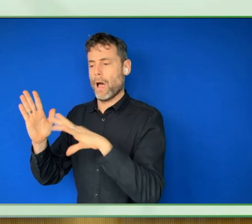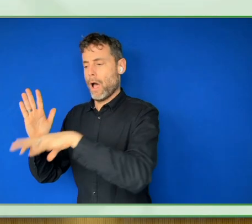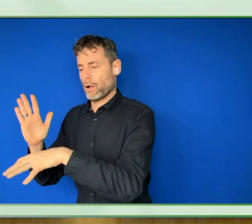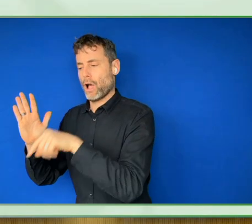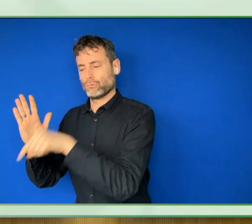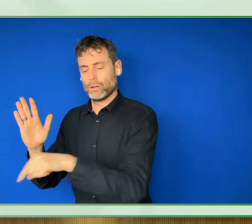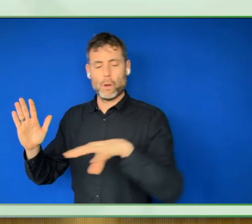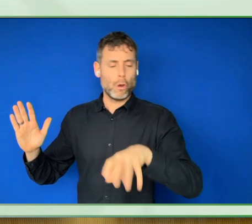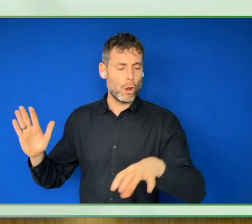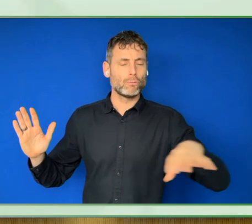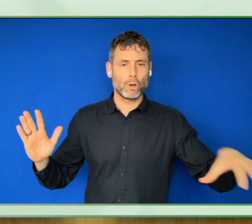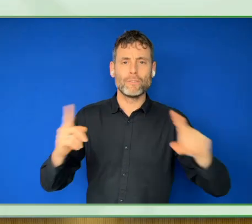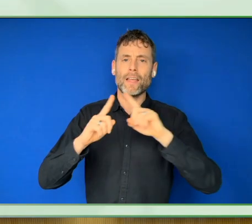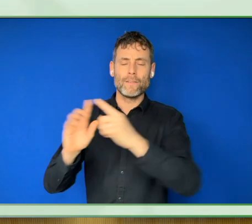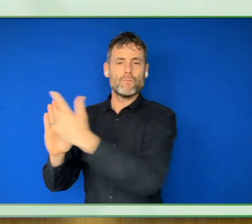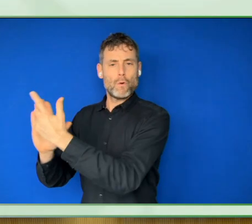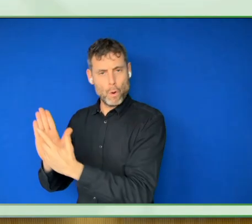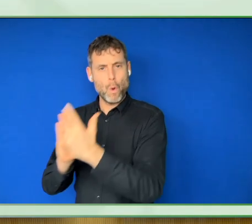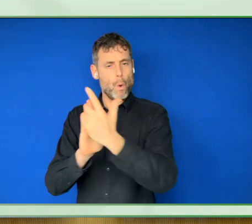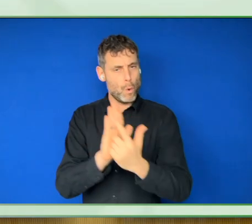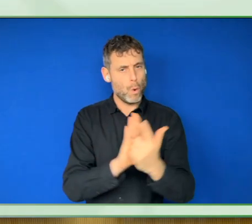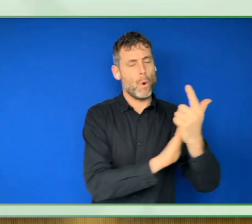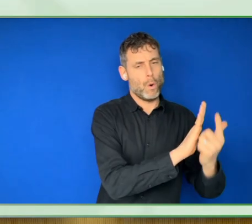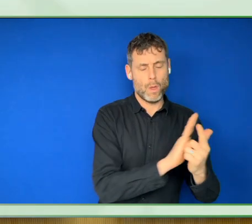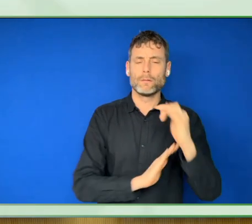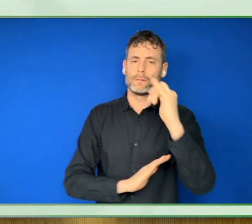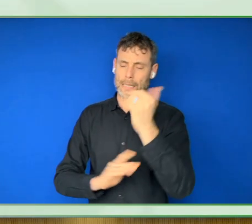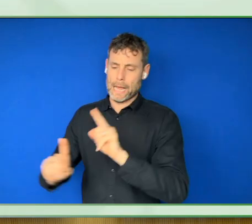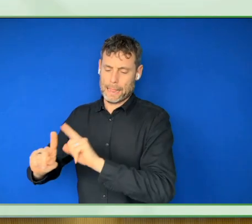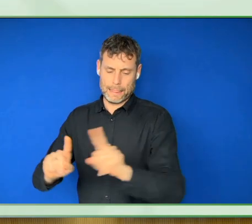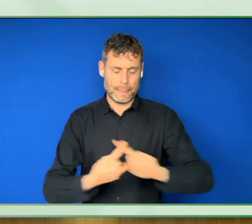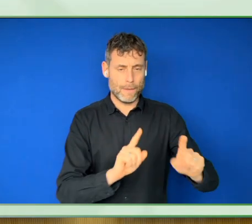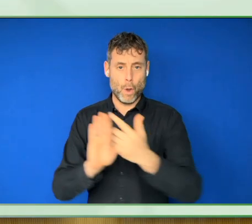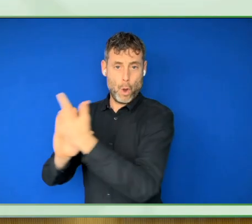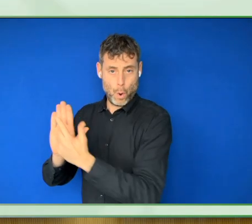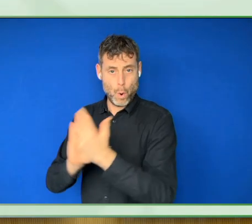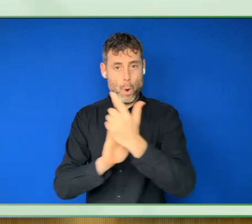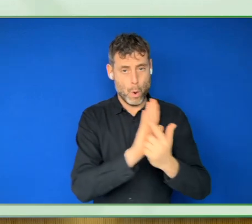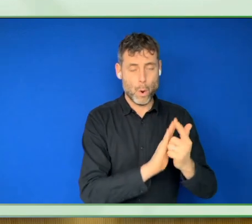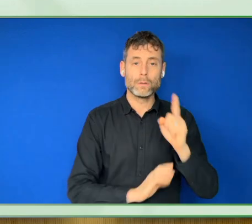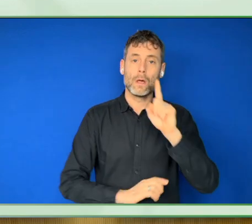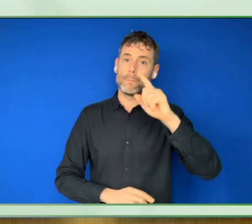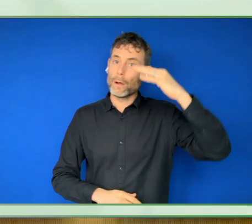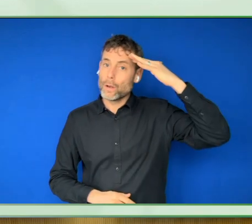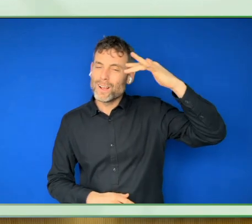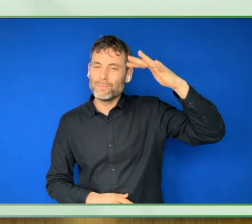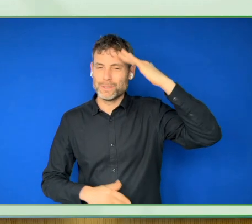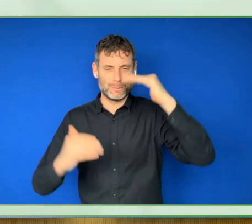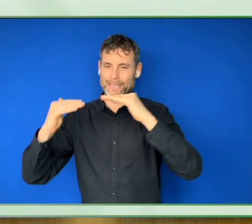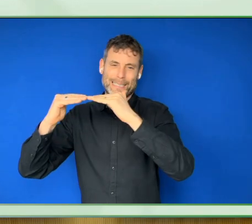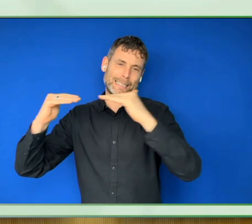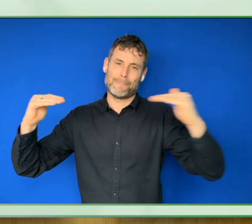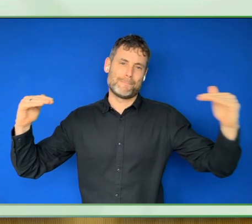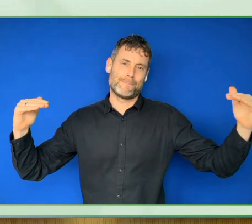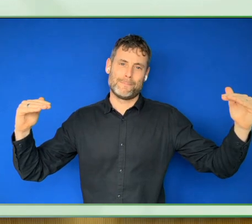doesn't mean that it's culturally localized. It just means that we need to have a different approach